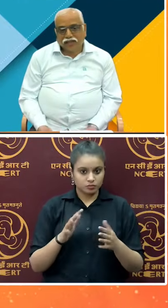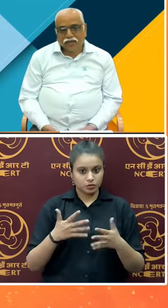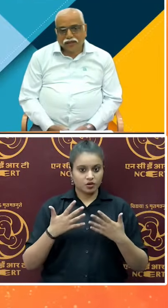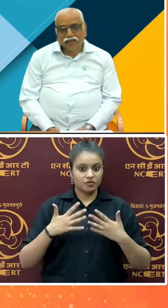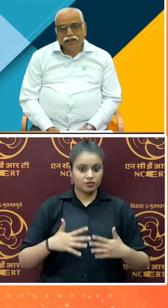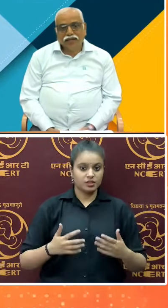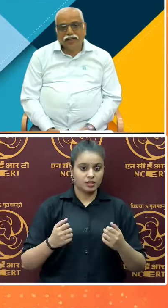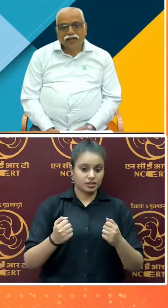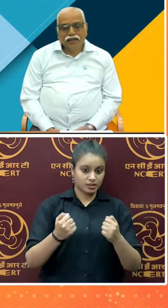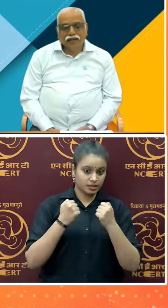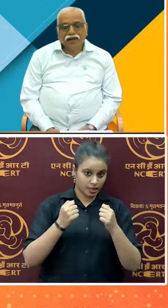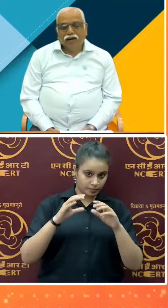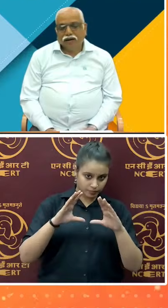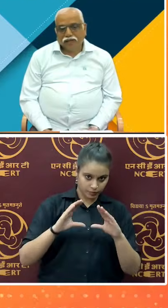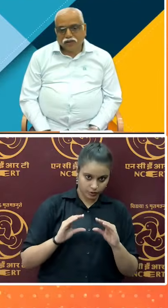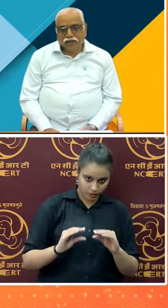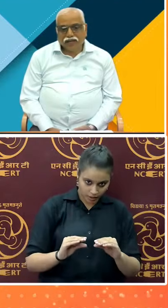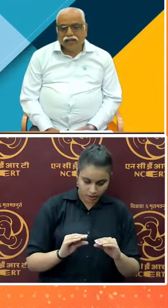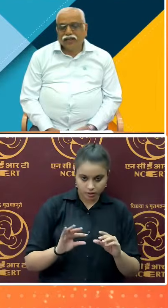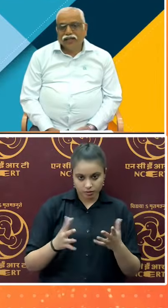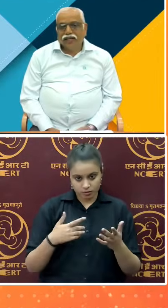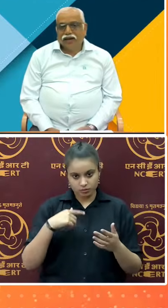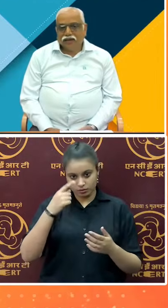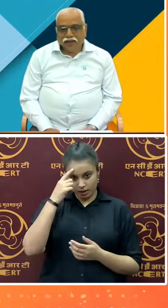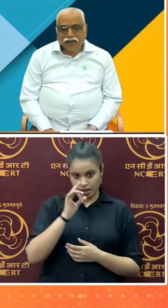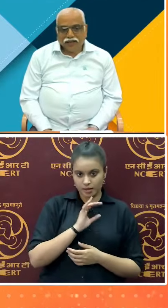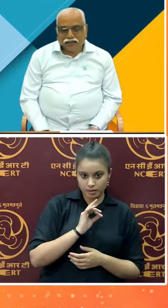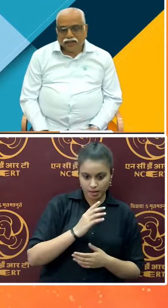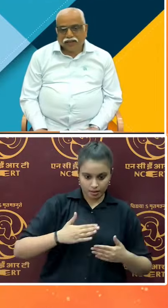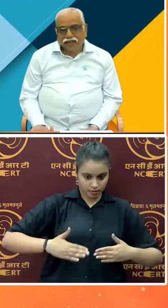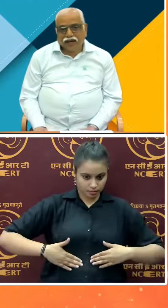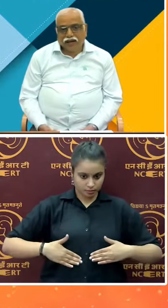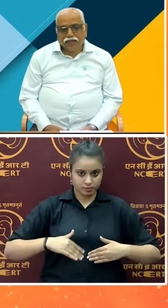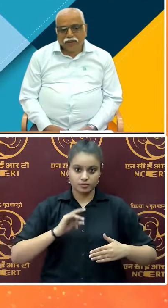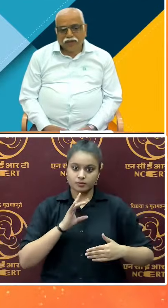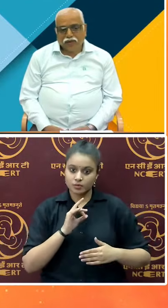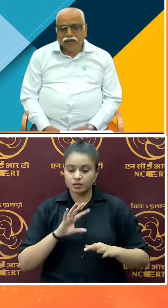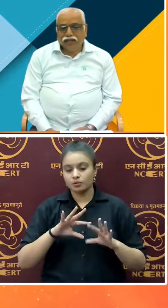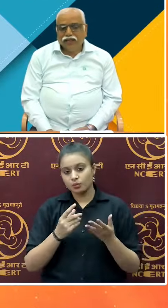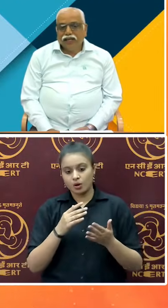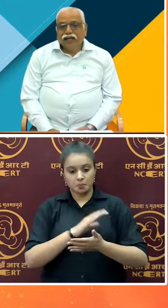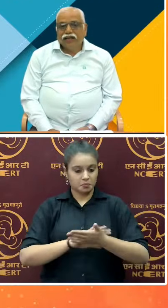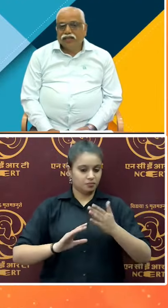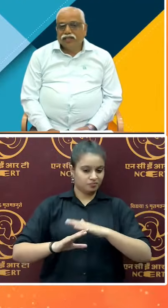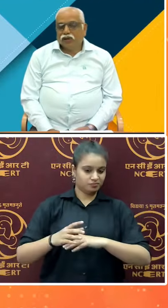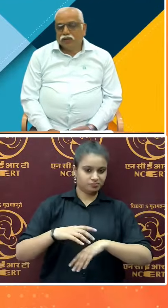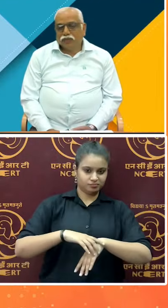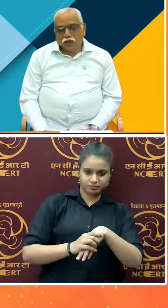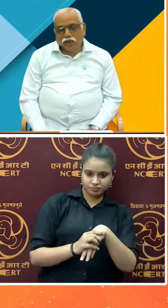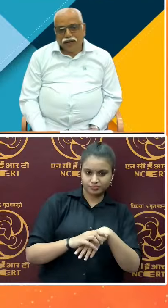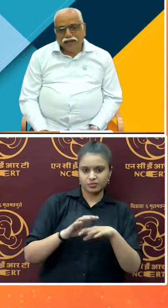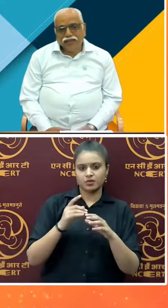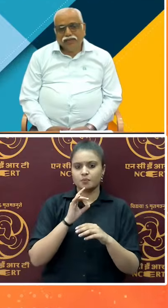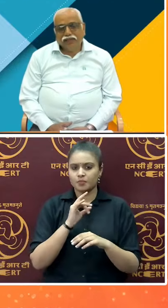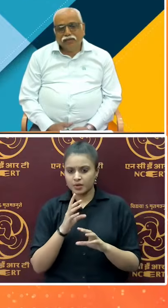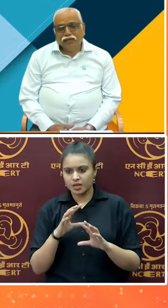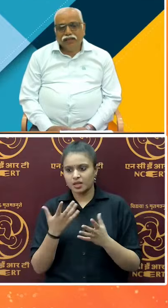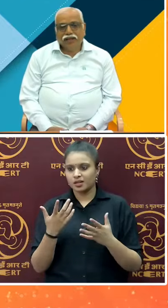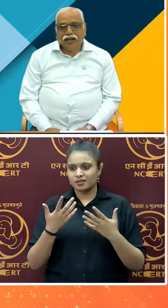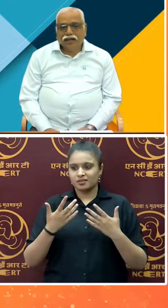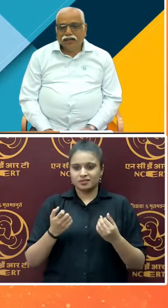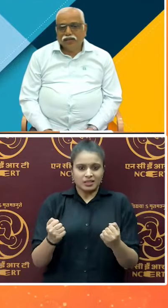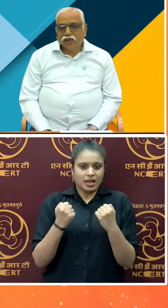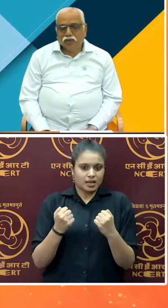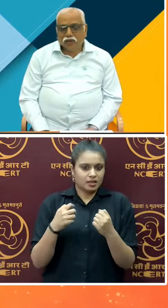physical stomach, this headache or a stomach ache or various other cramp in my body, and there is low energy within